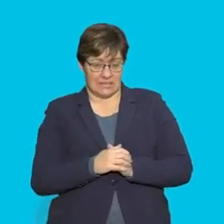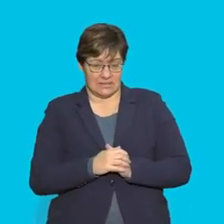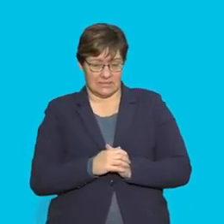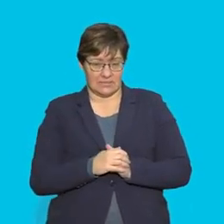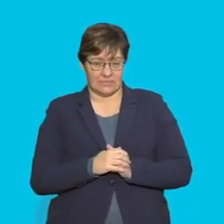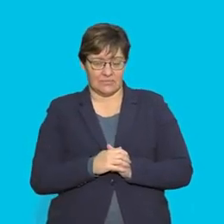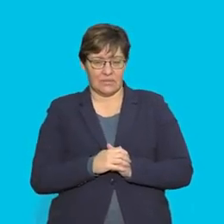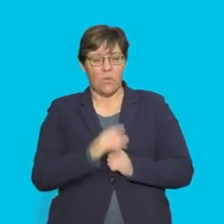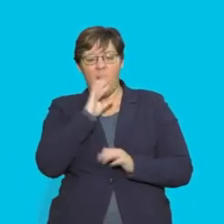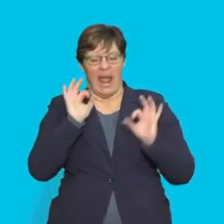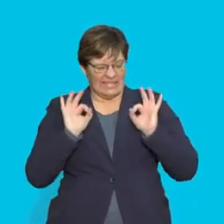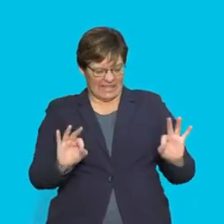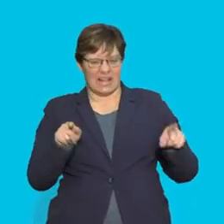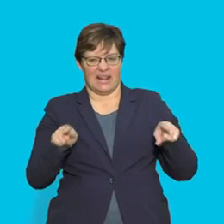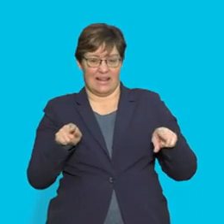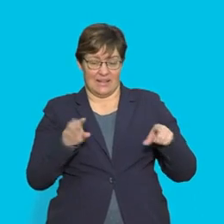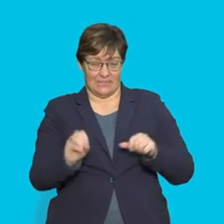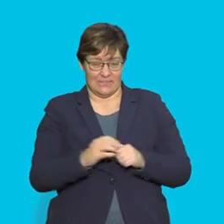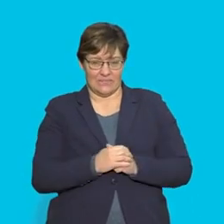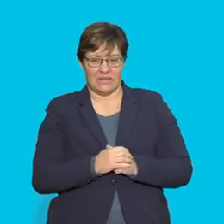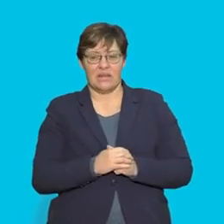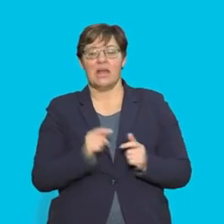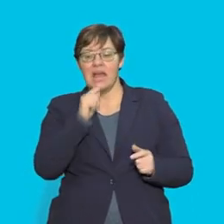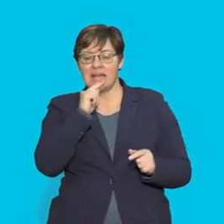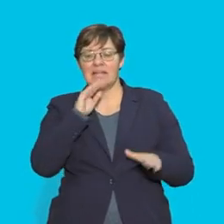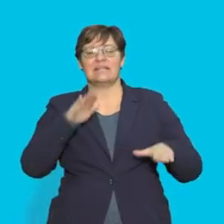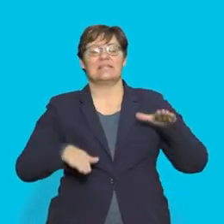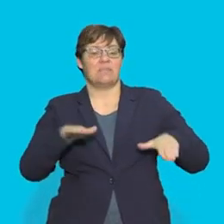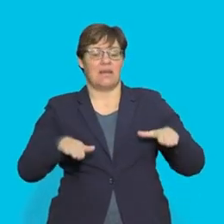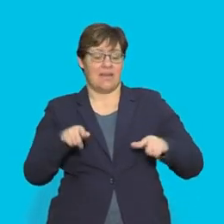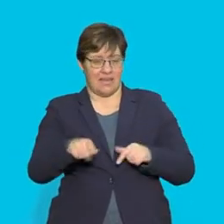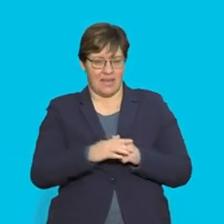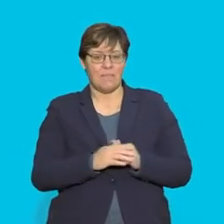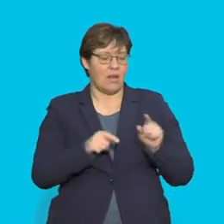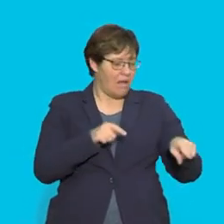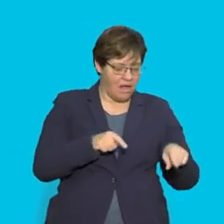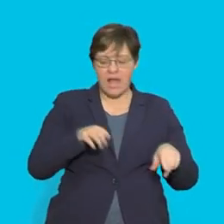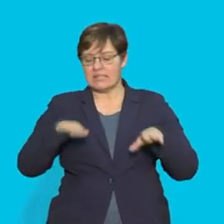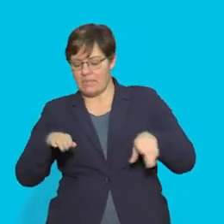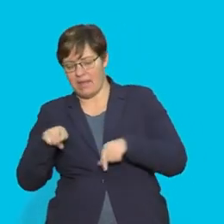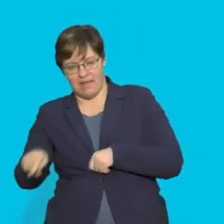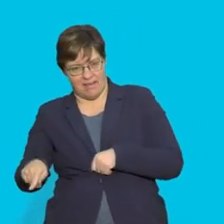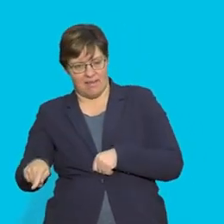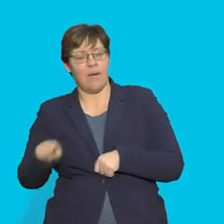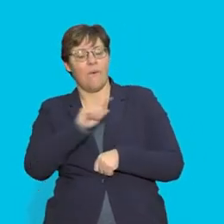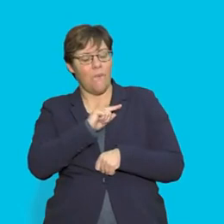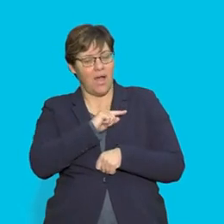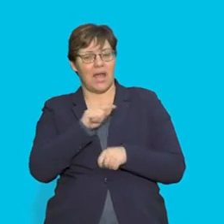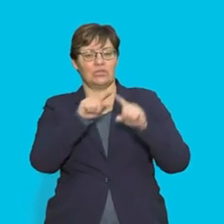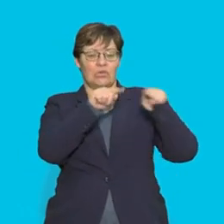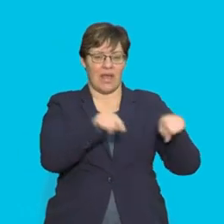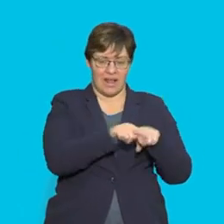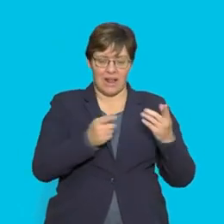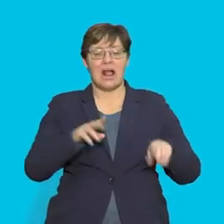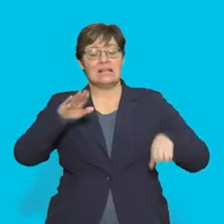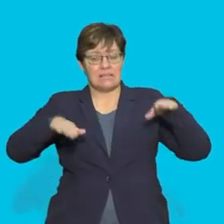will be congruency. And then similar will be similarity, right? Because triangles can be